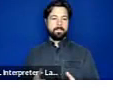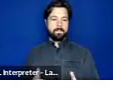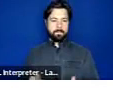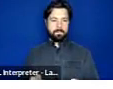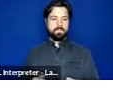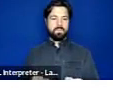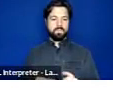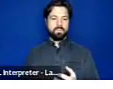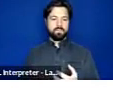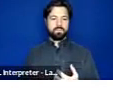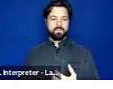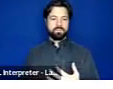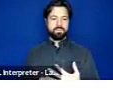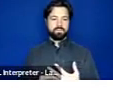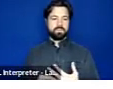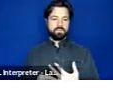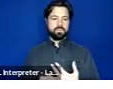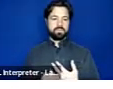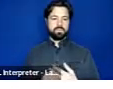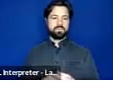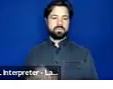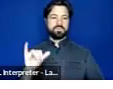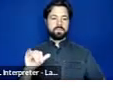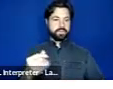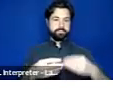And then you have a whole bunch of stuff here.